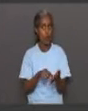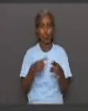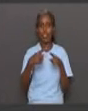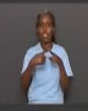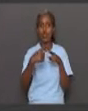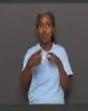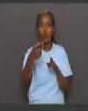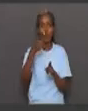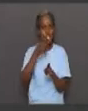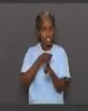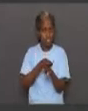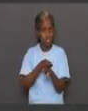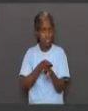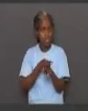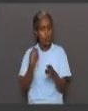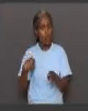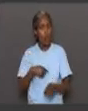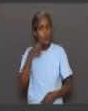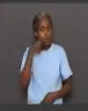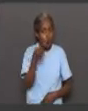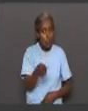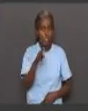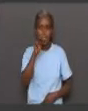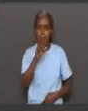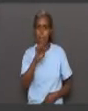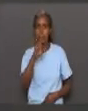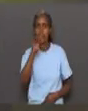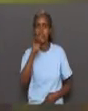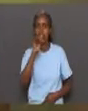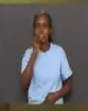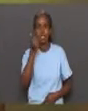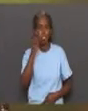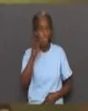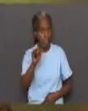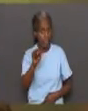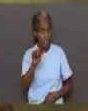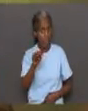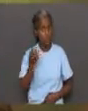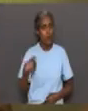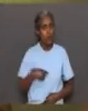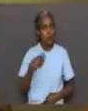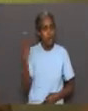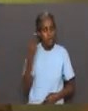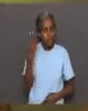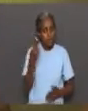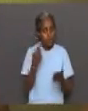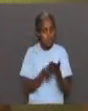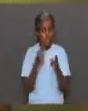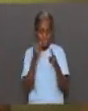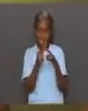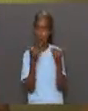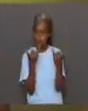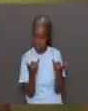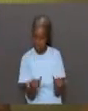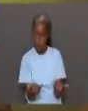the opposite side, we call it a median. We will use these terms